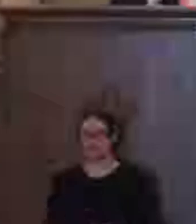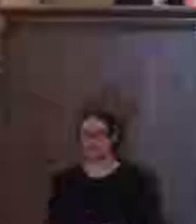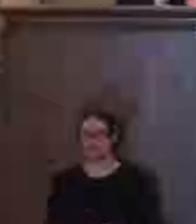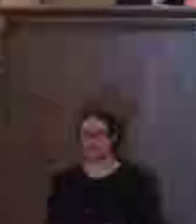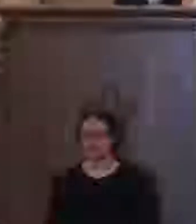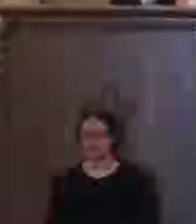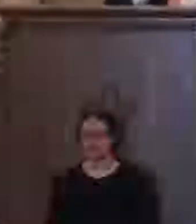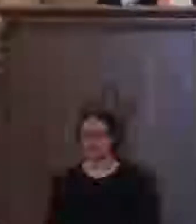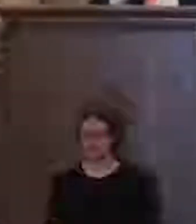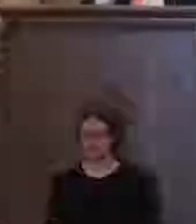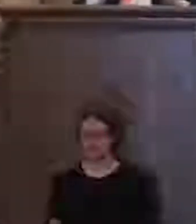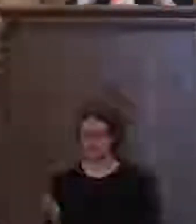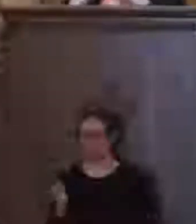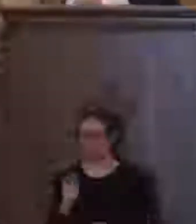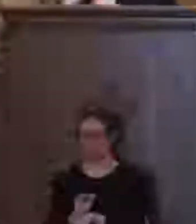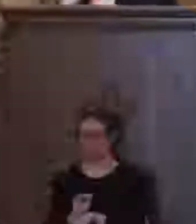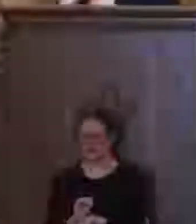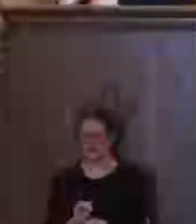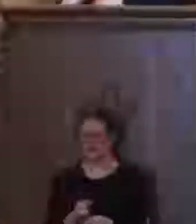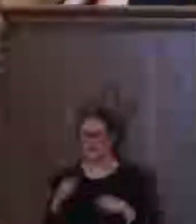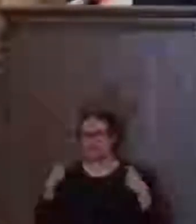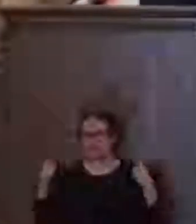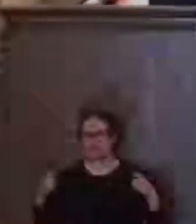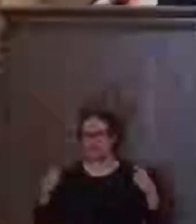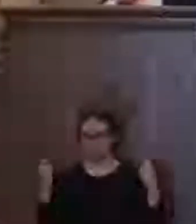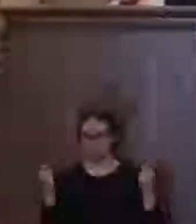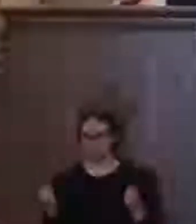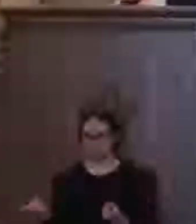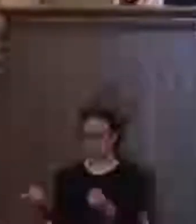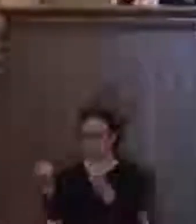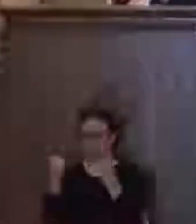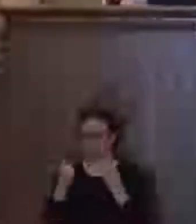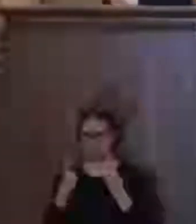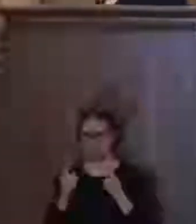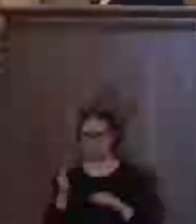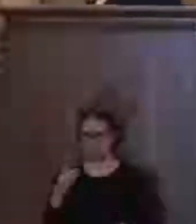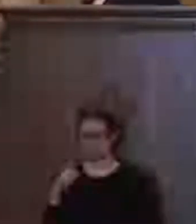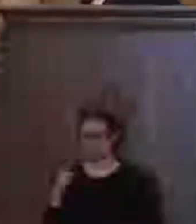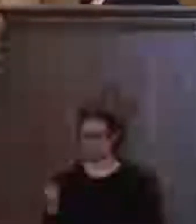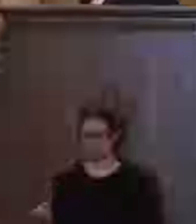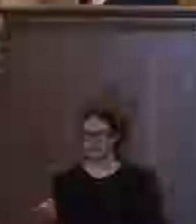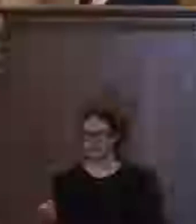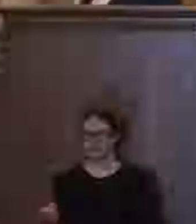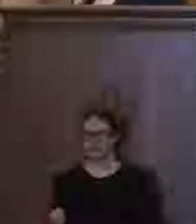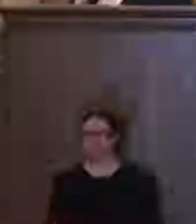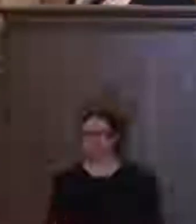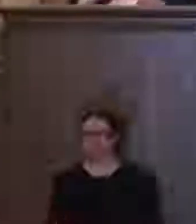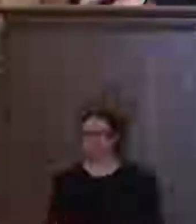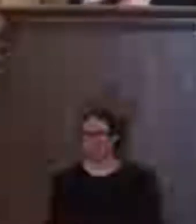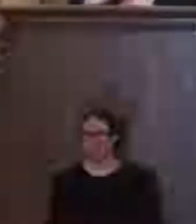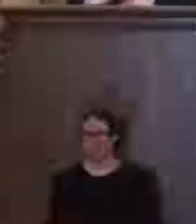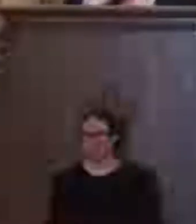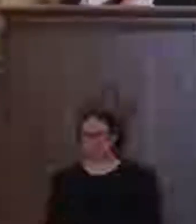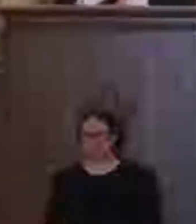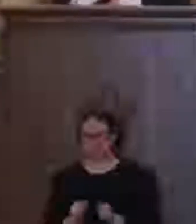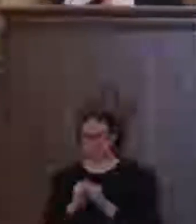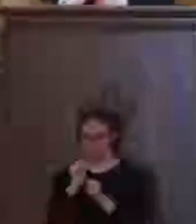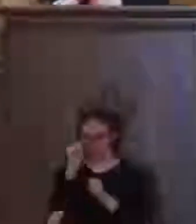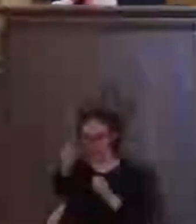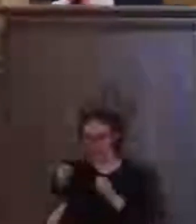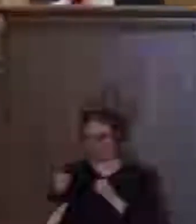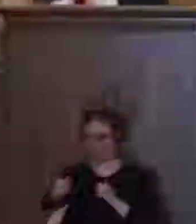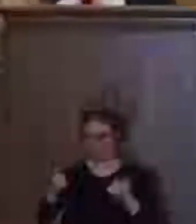I'm telling you what, every night of the revival, he was coming. He was there. Well, fast forward